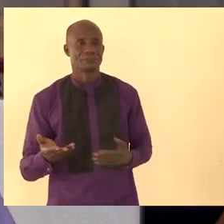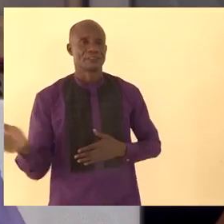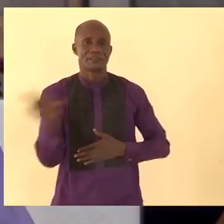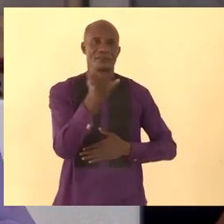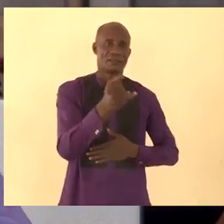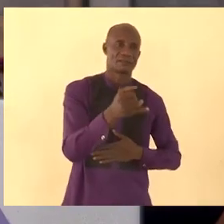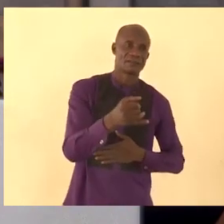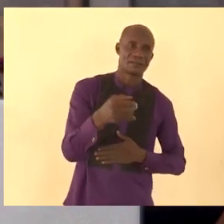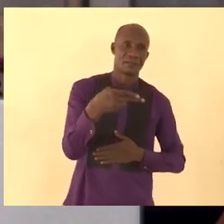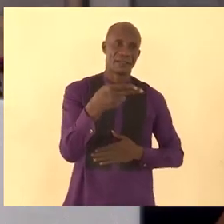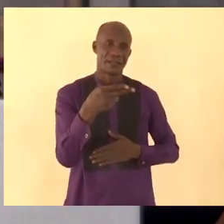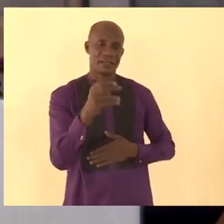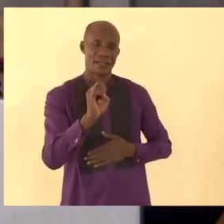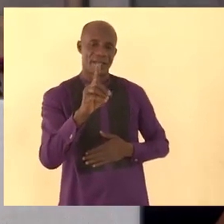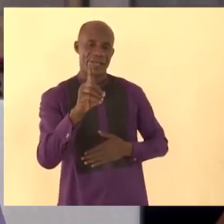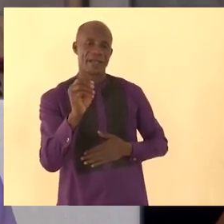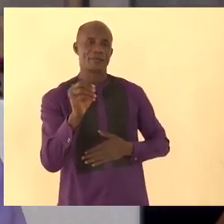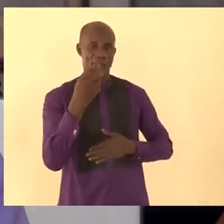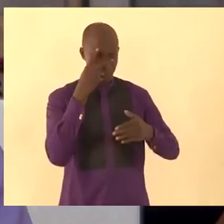There is the hedonistic view,